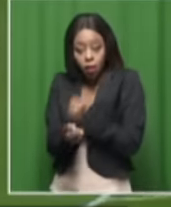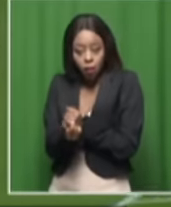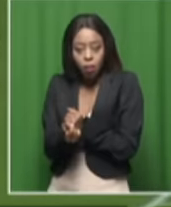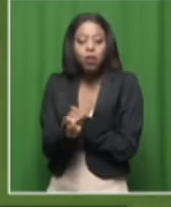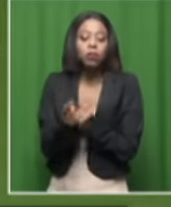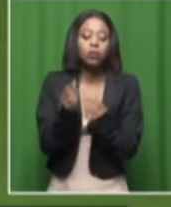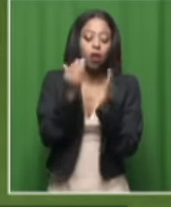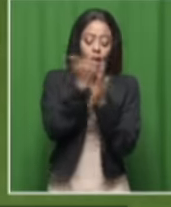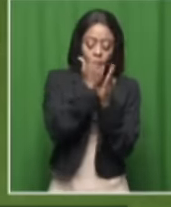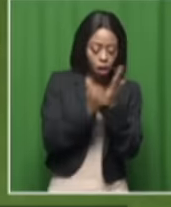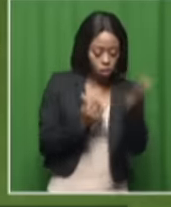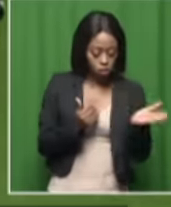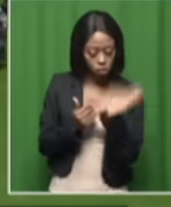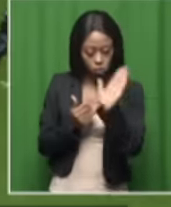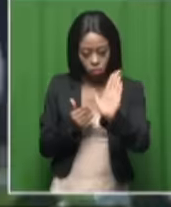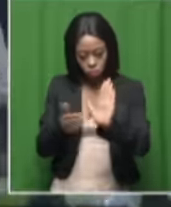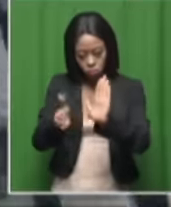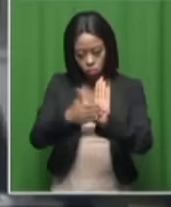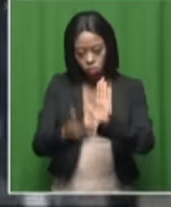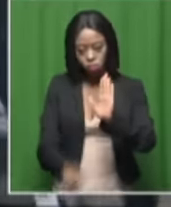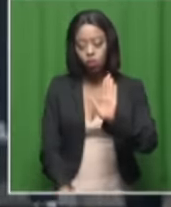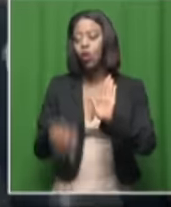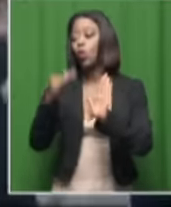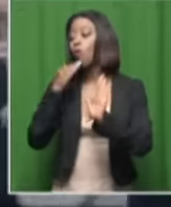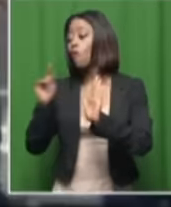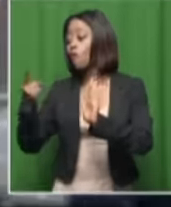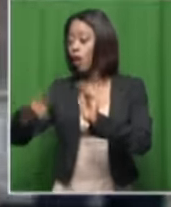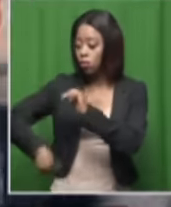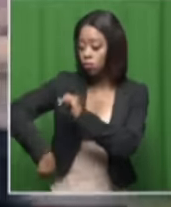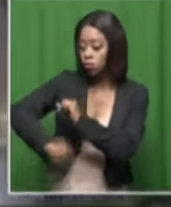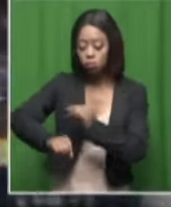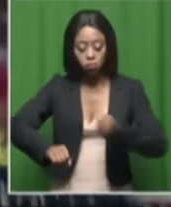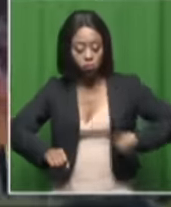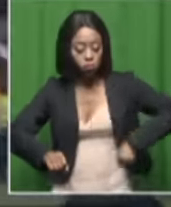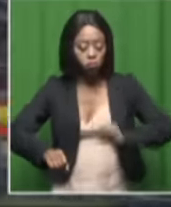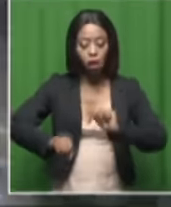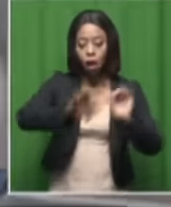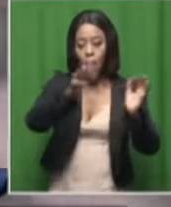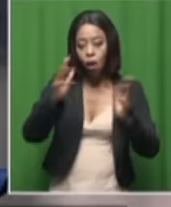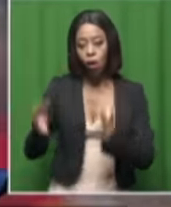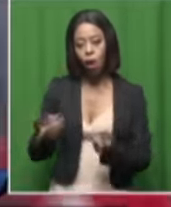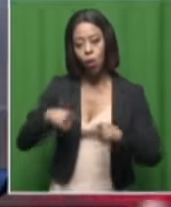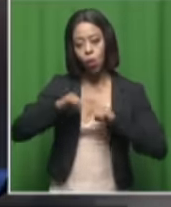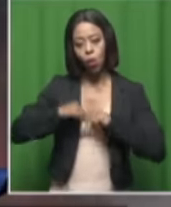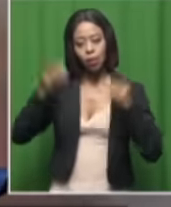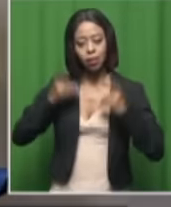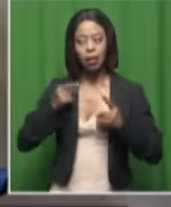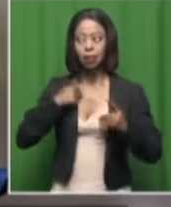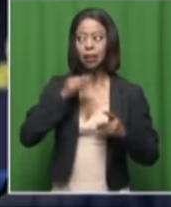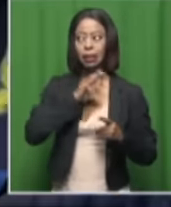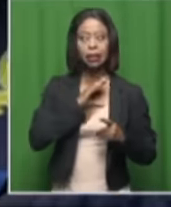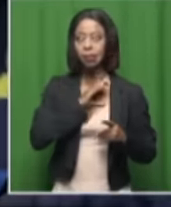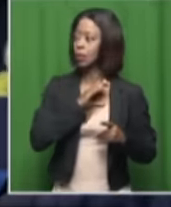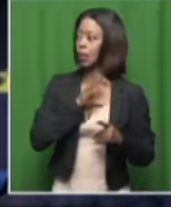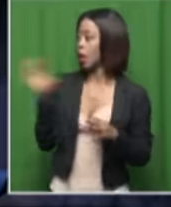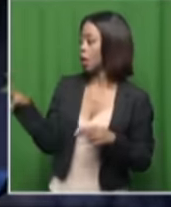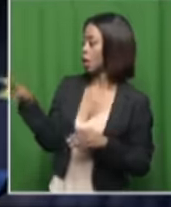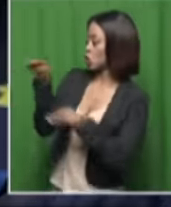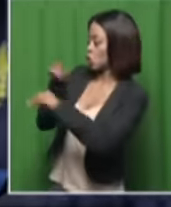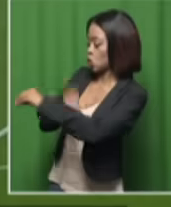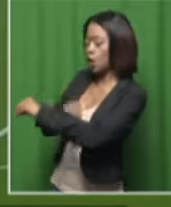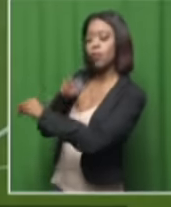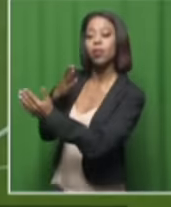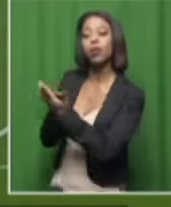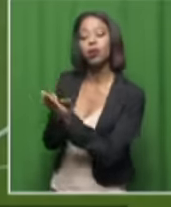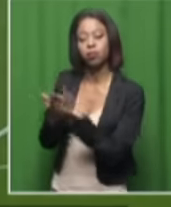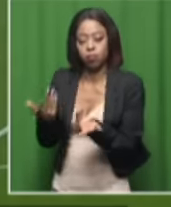is the list, this is who gonna come and take the first one, and we can decide. If I'm not feeling comfortable, I can change with someone who is on the